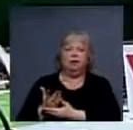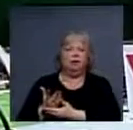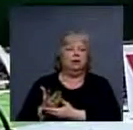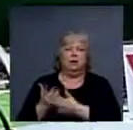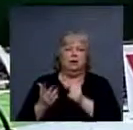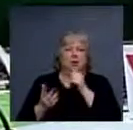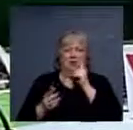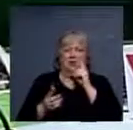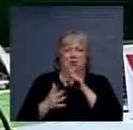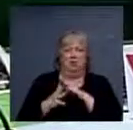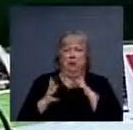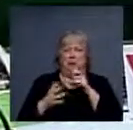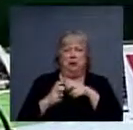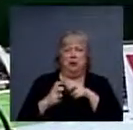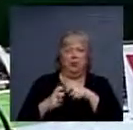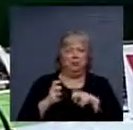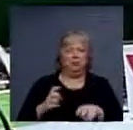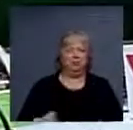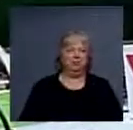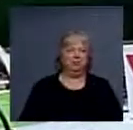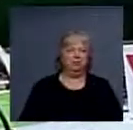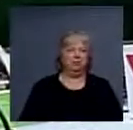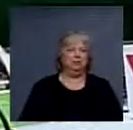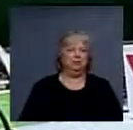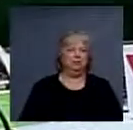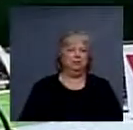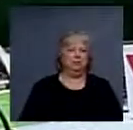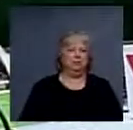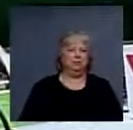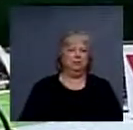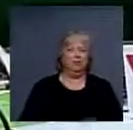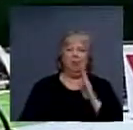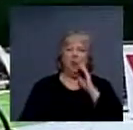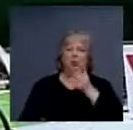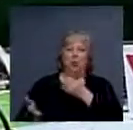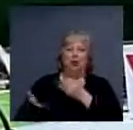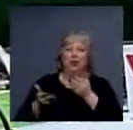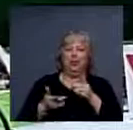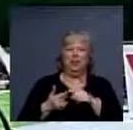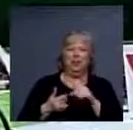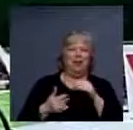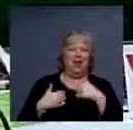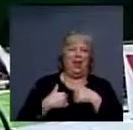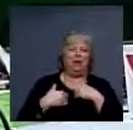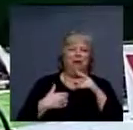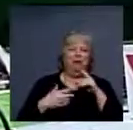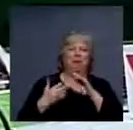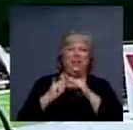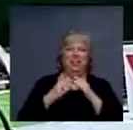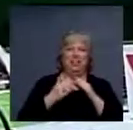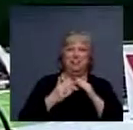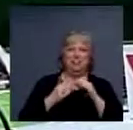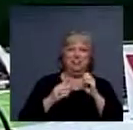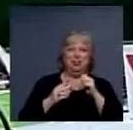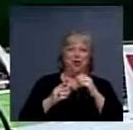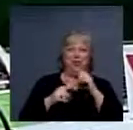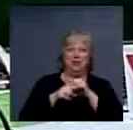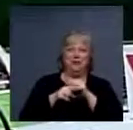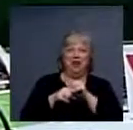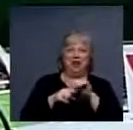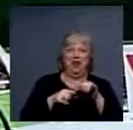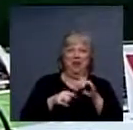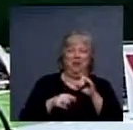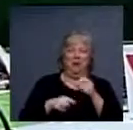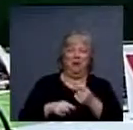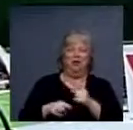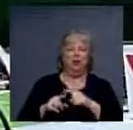that there would be, we're going to bring it to the Amble Village so I can train it. But I think that that is